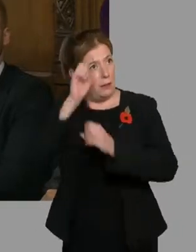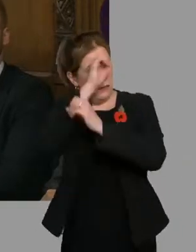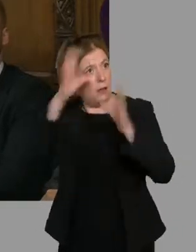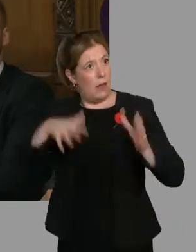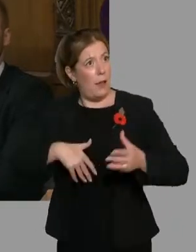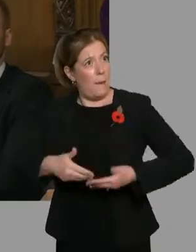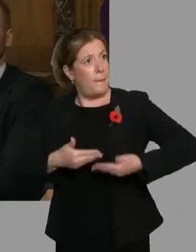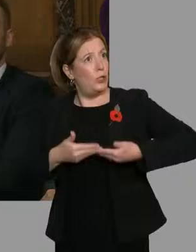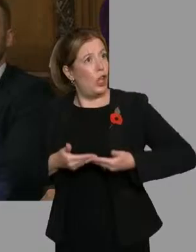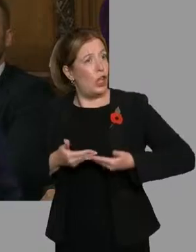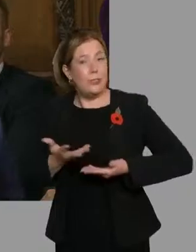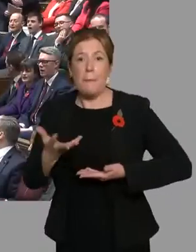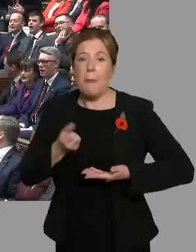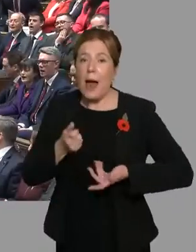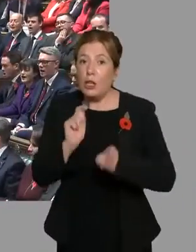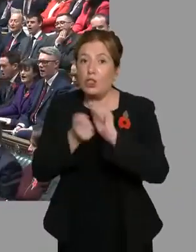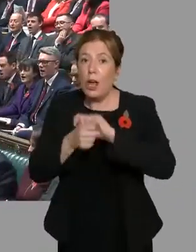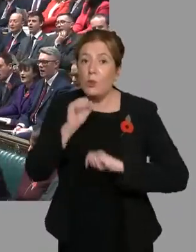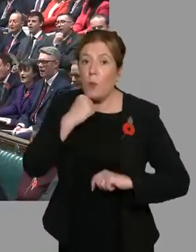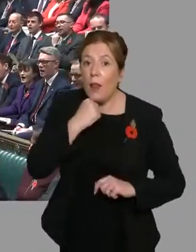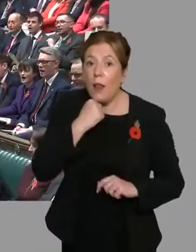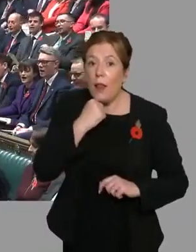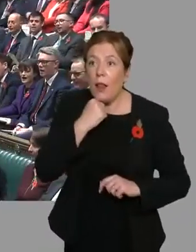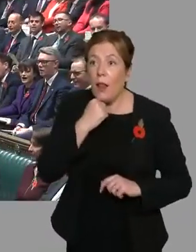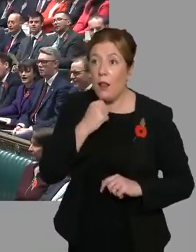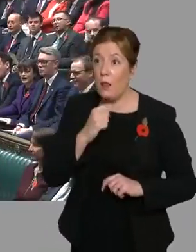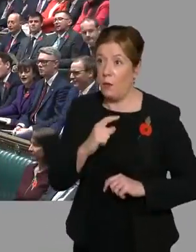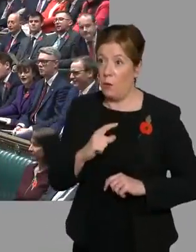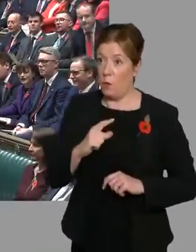hard-won rights of working families?